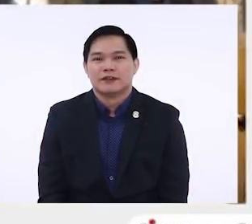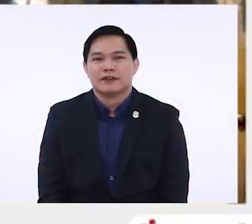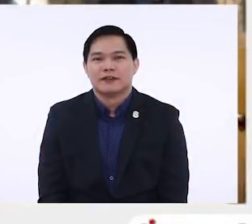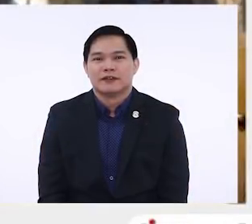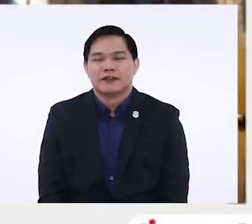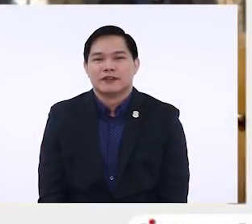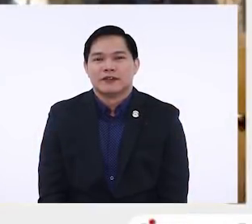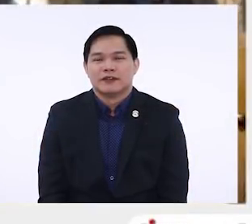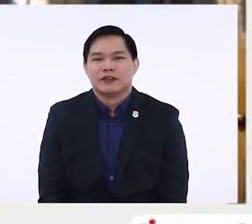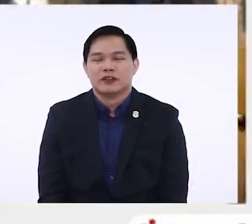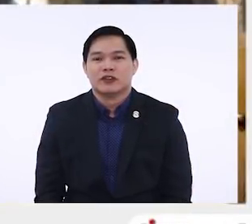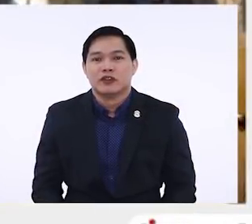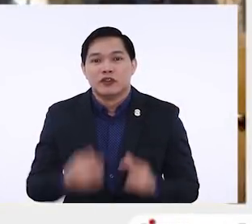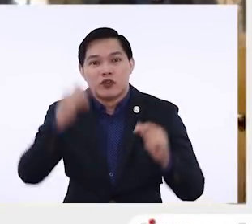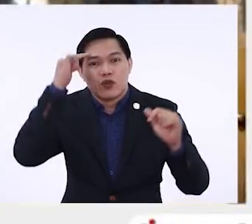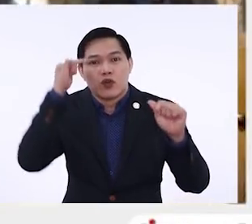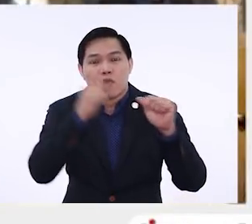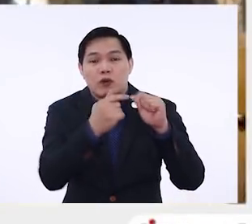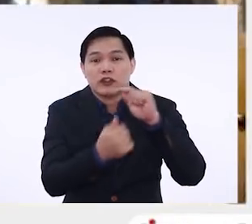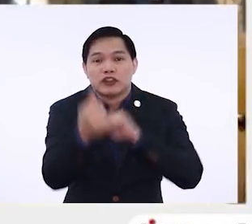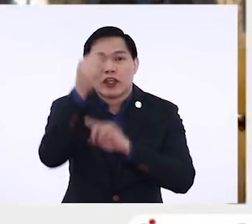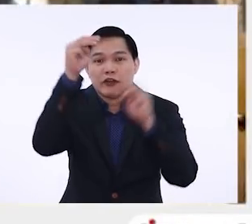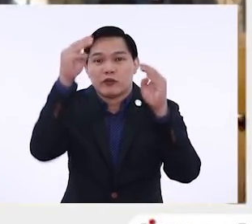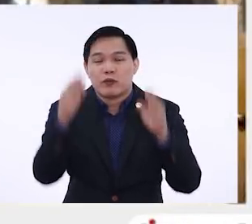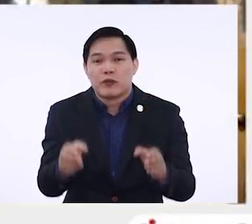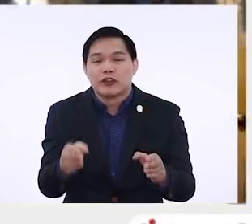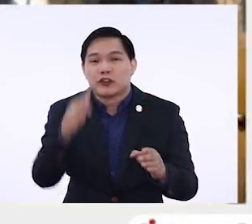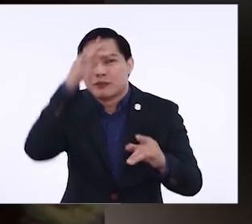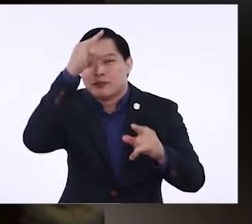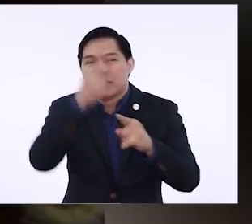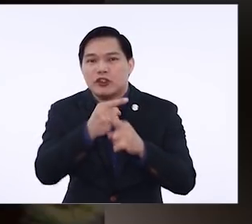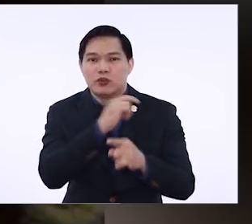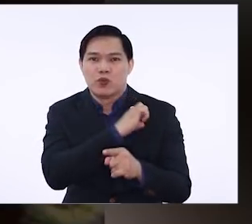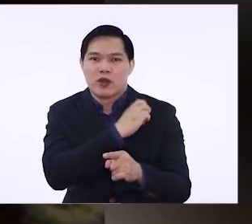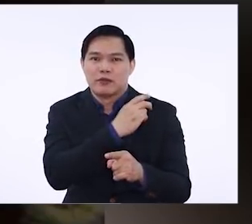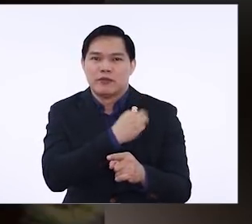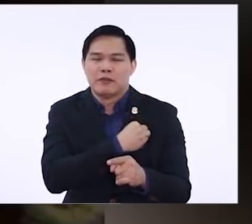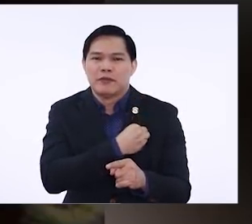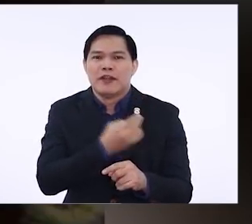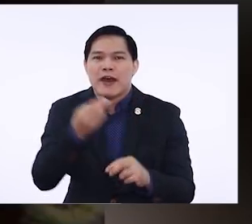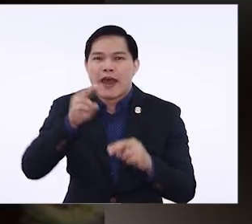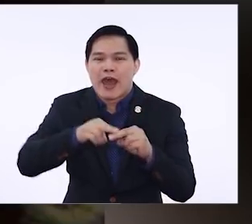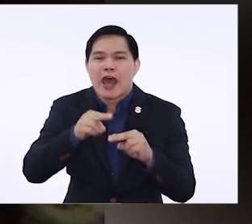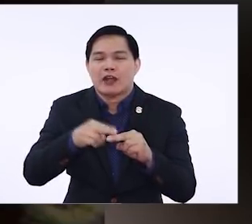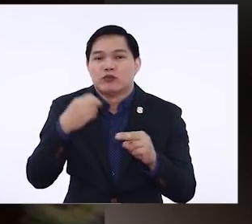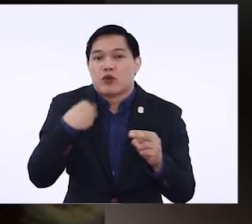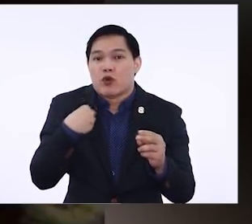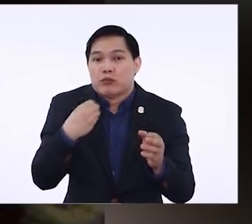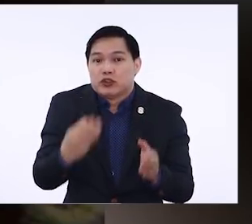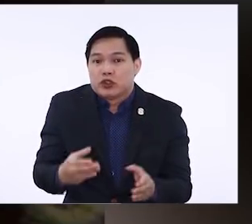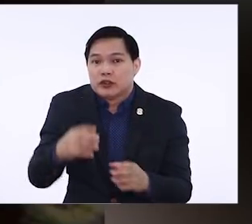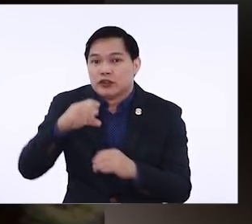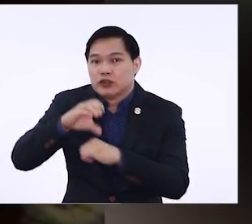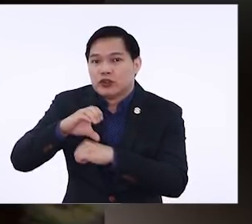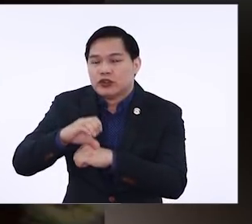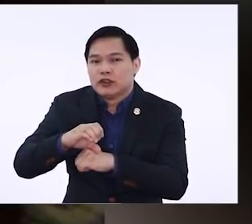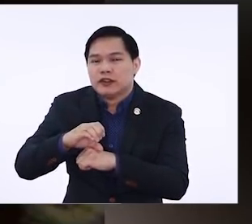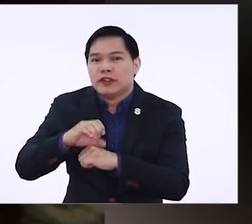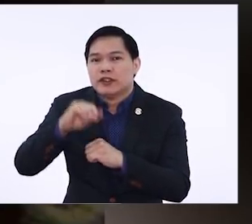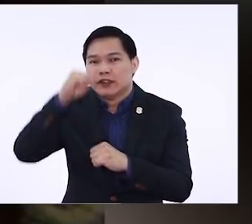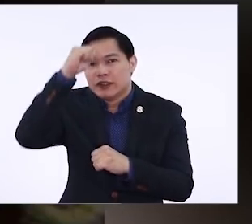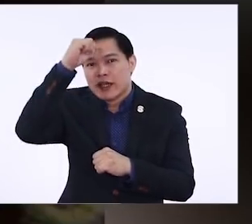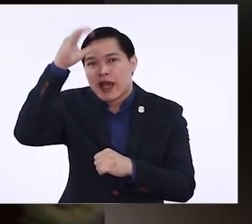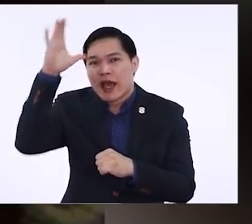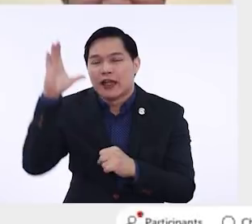In line with the goal of our Executive Minister, Brother Eduardo V. Manalo, to add officers in the church, the Ecclesiastical District of Alaska